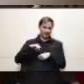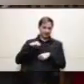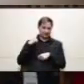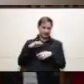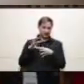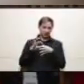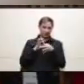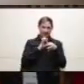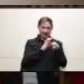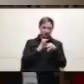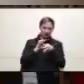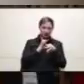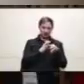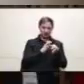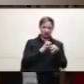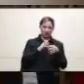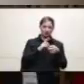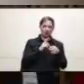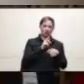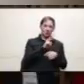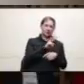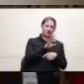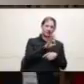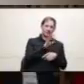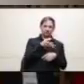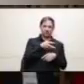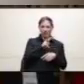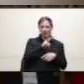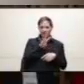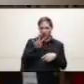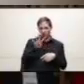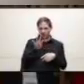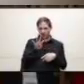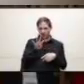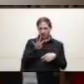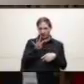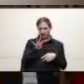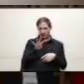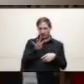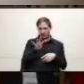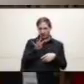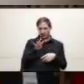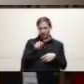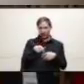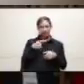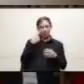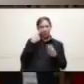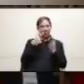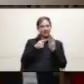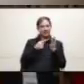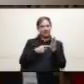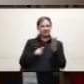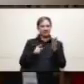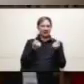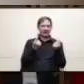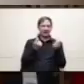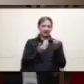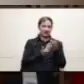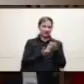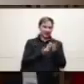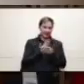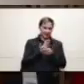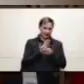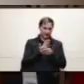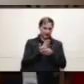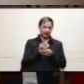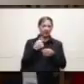relation to legal costs in 2023-2024, and in terms of the audited financial statements we had